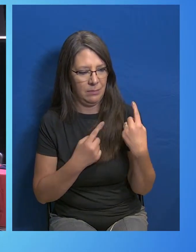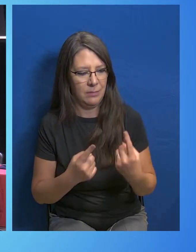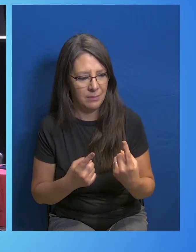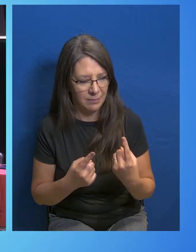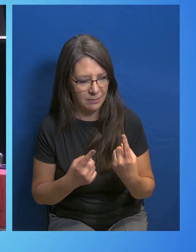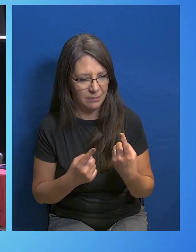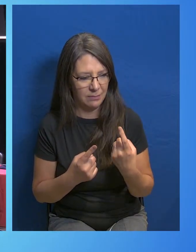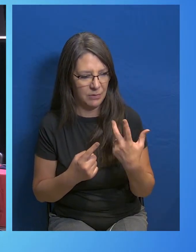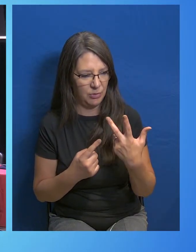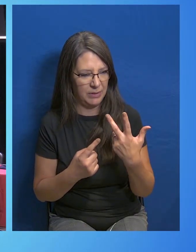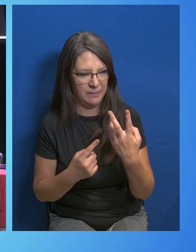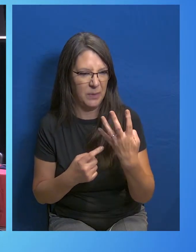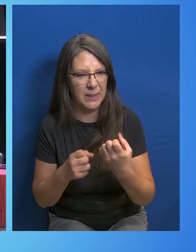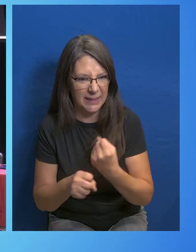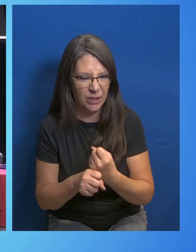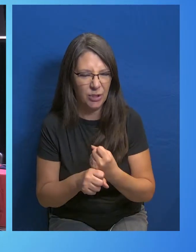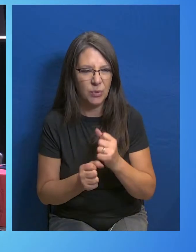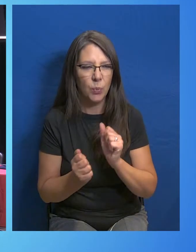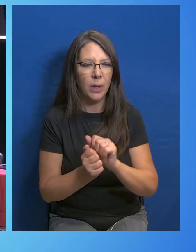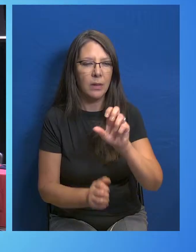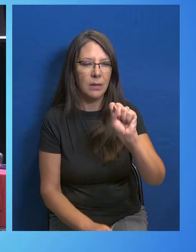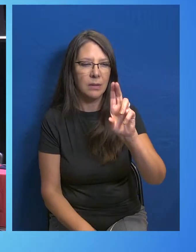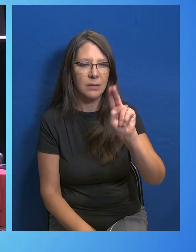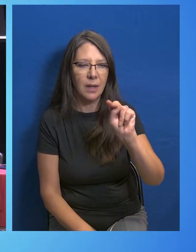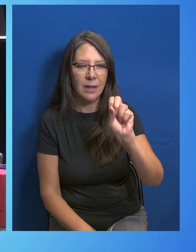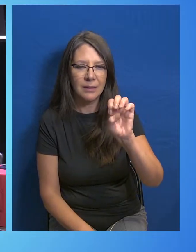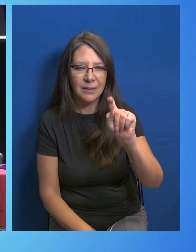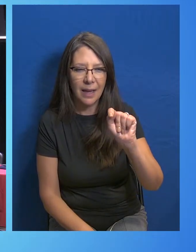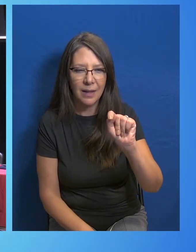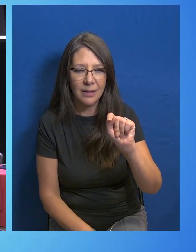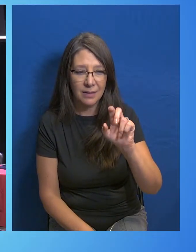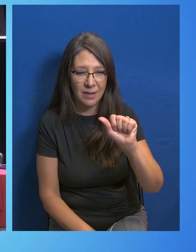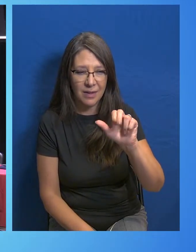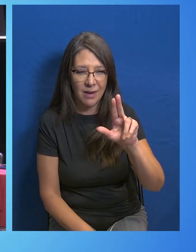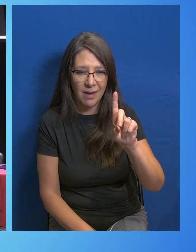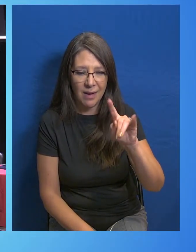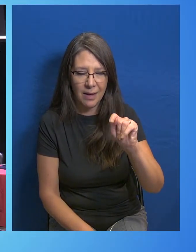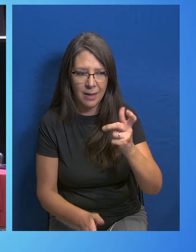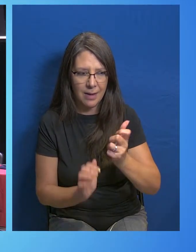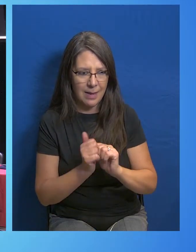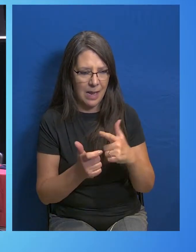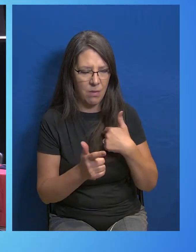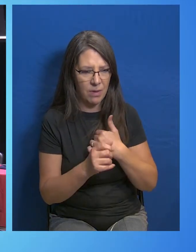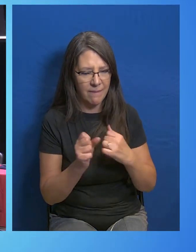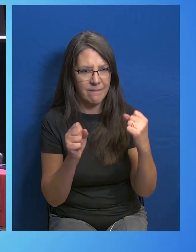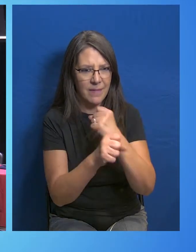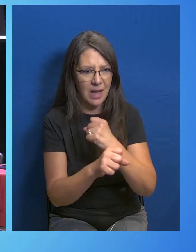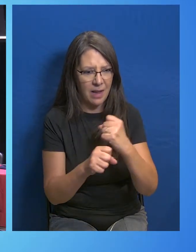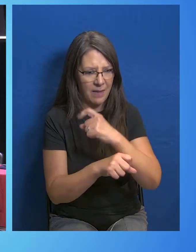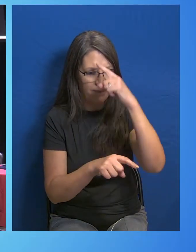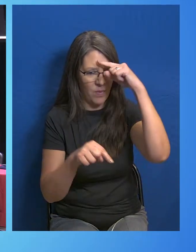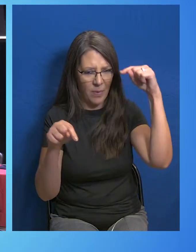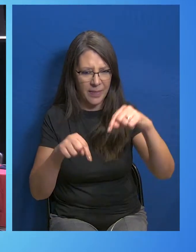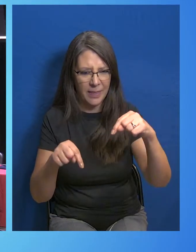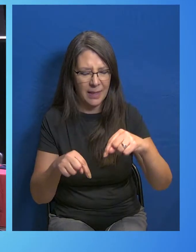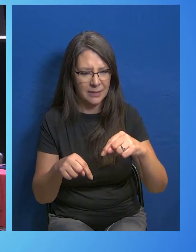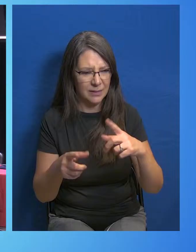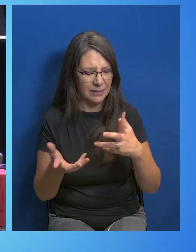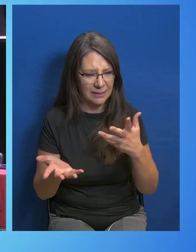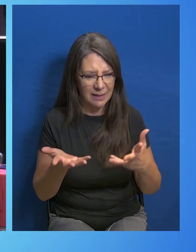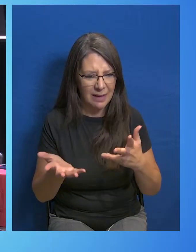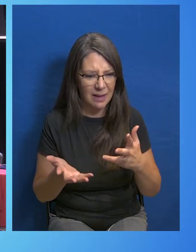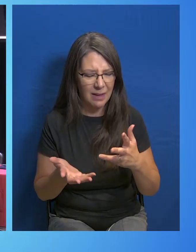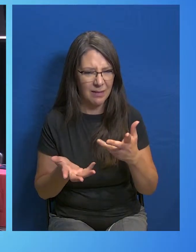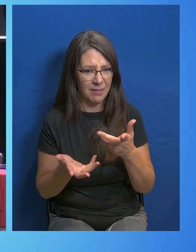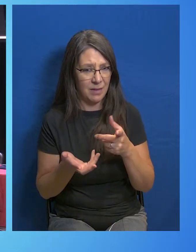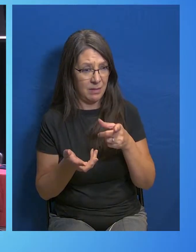years, kind of the sunset audit, the way we've had to fight for this? Do you feel like their mindset has changed? How are we going